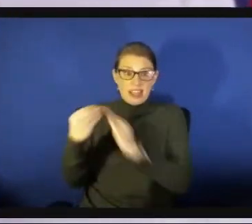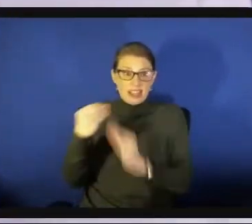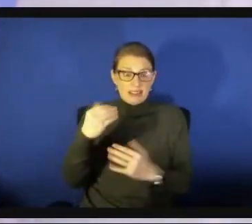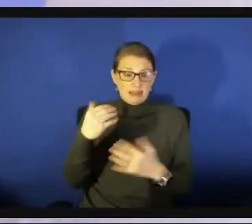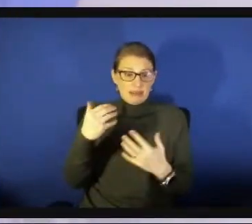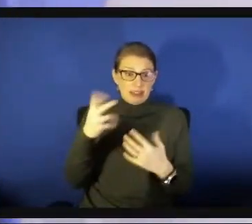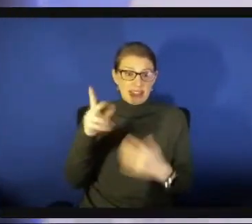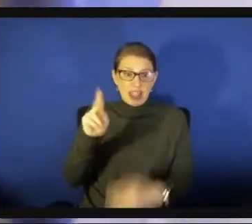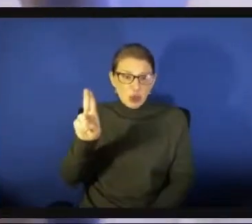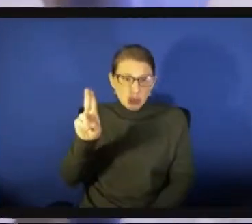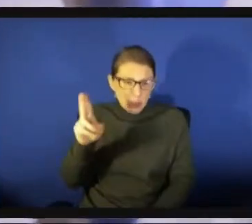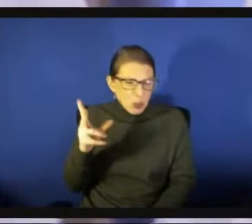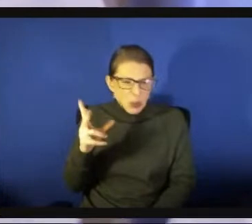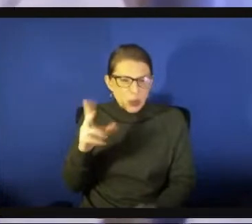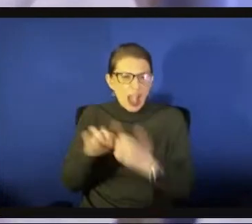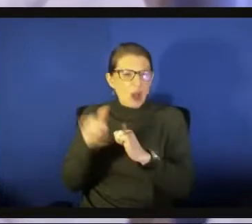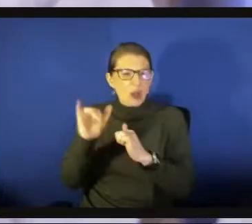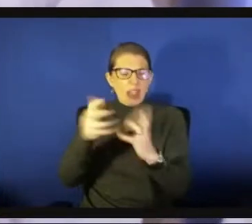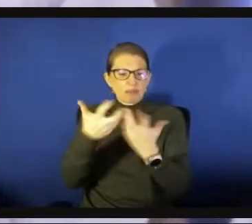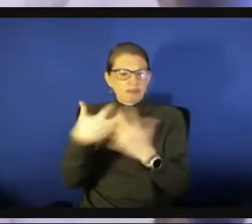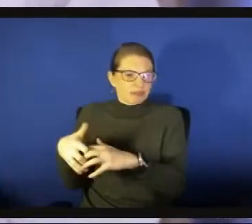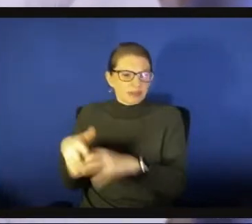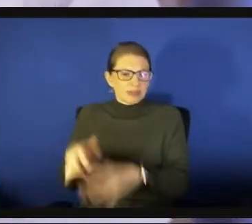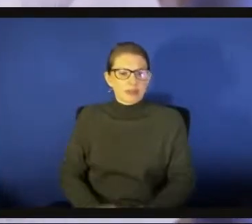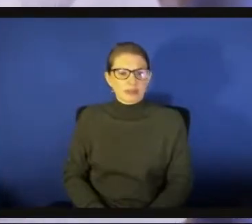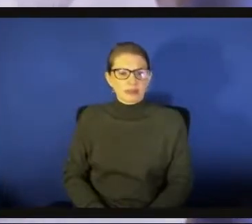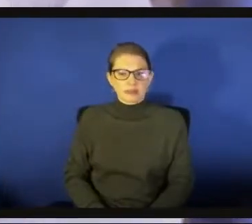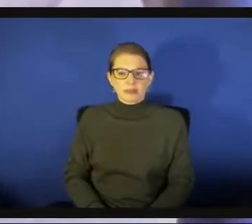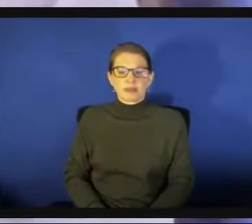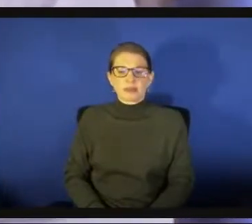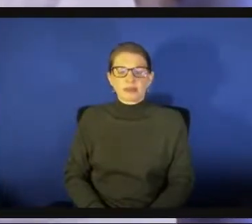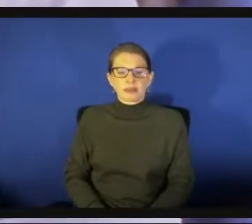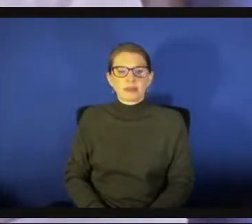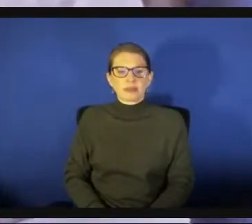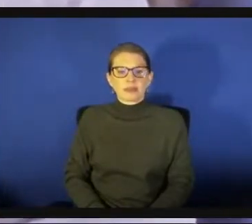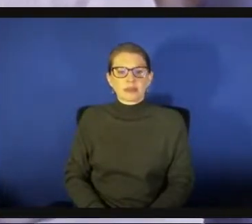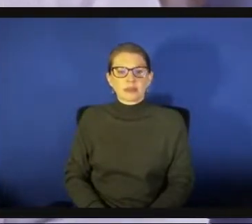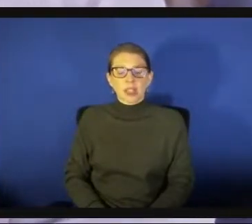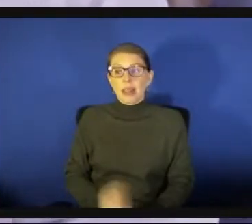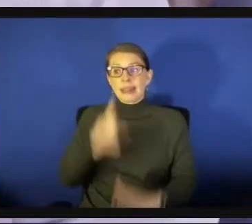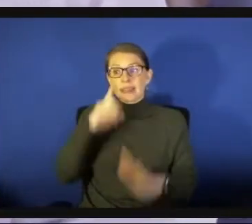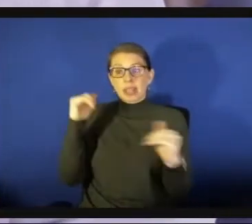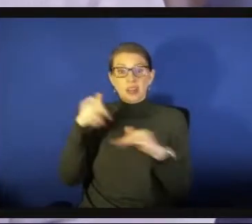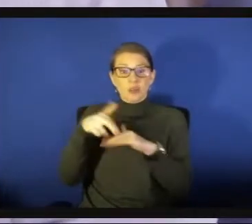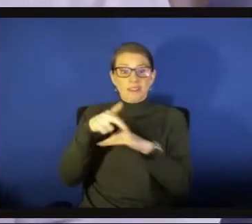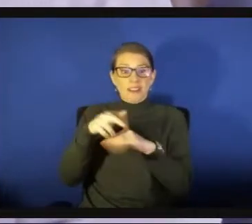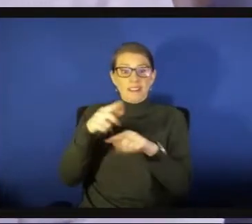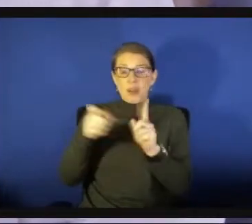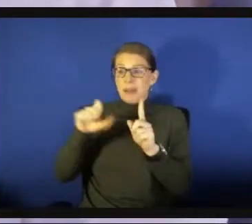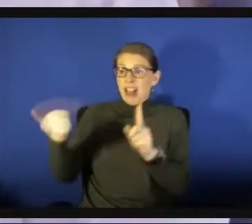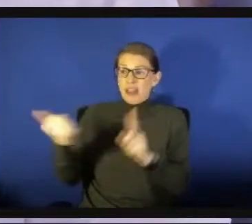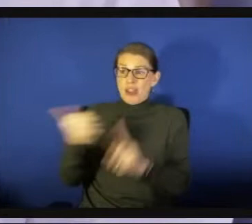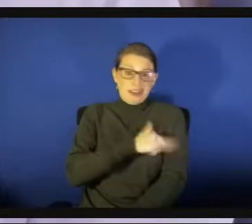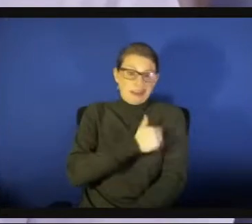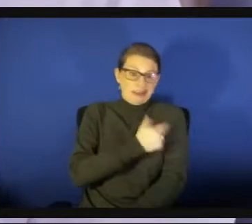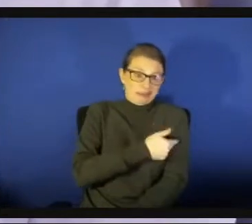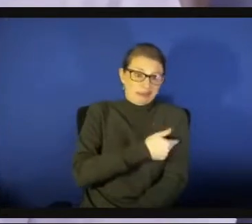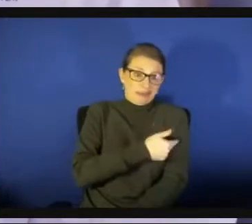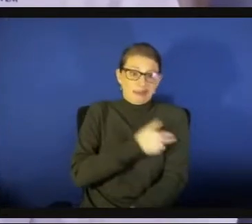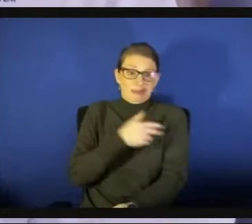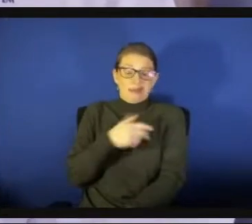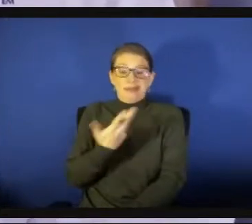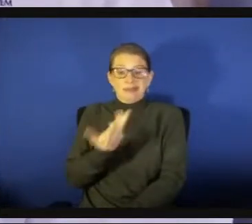work? So we expect a lot of referrals from other institutions and providers, but also